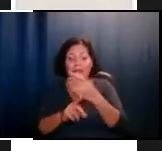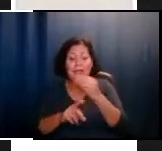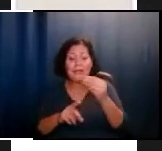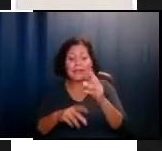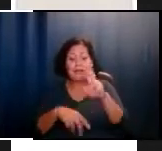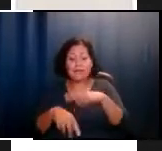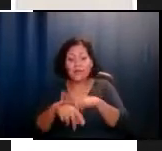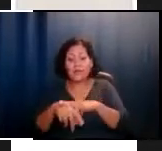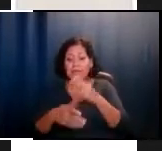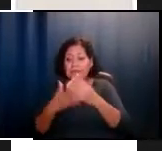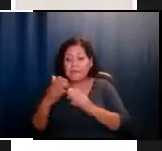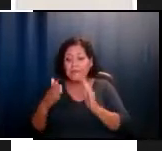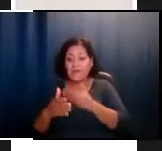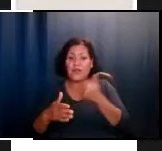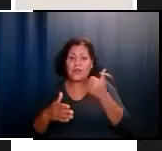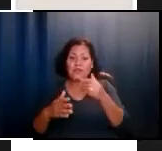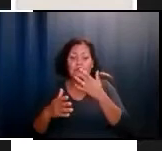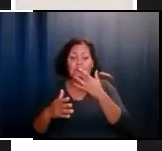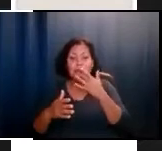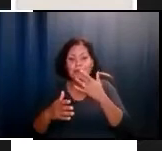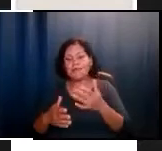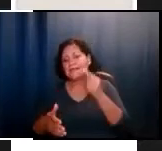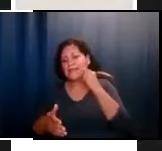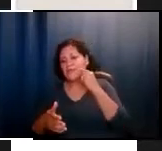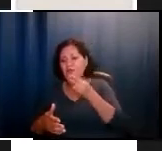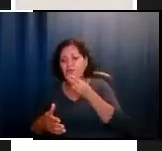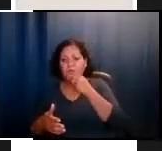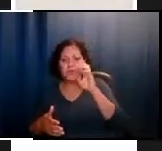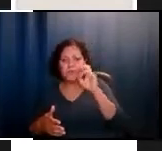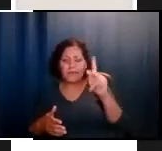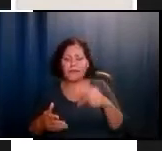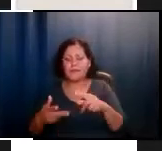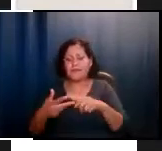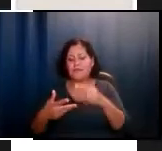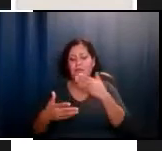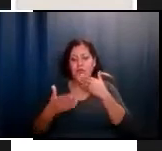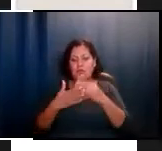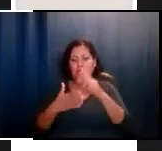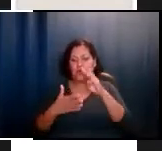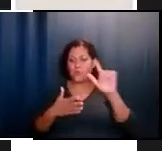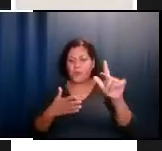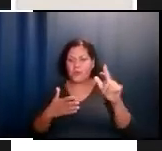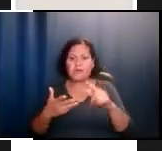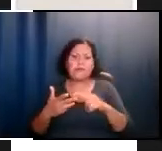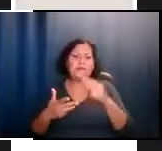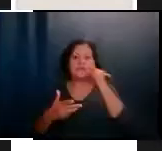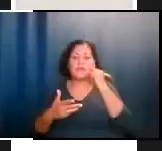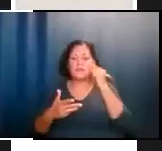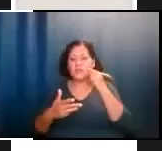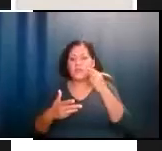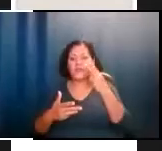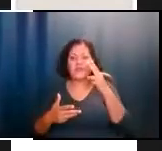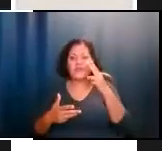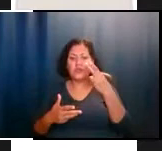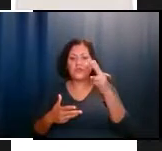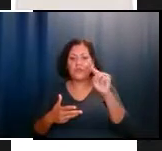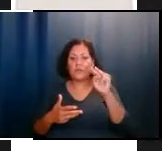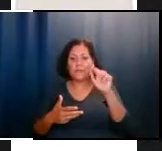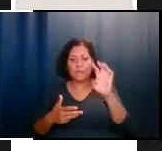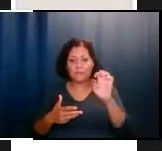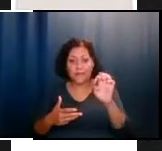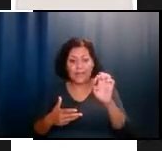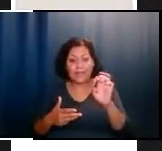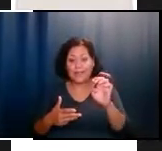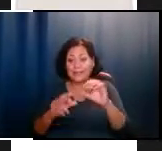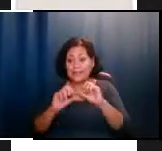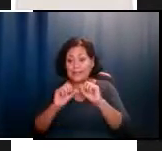some of our other favorites are the San Antonio Food Bank, Goodwill, the San Antonio Humane Society, and volunteer at your church, school,